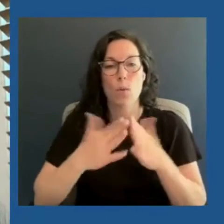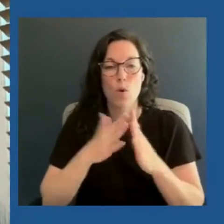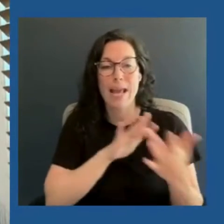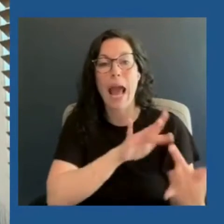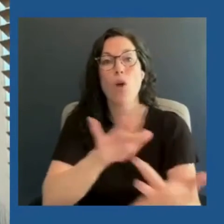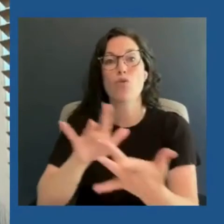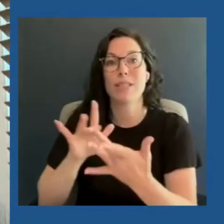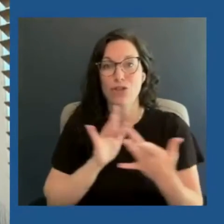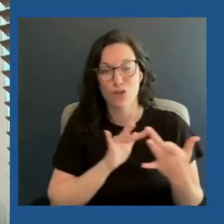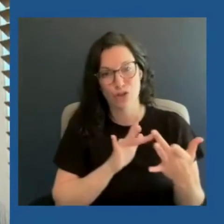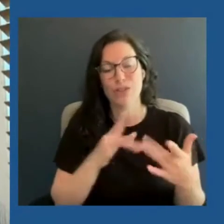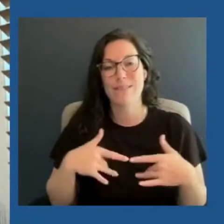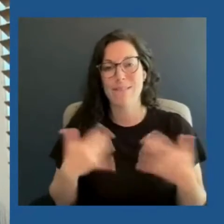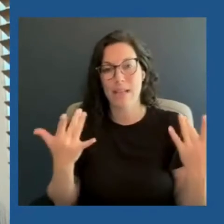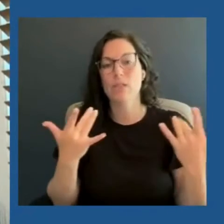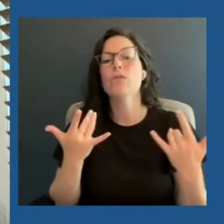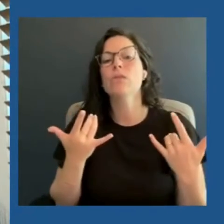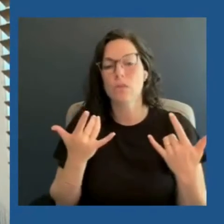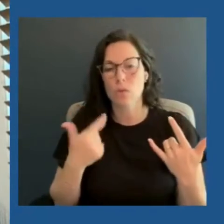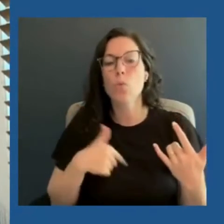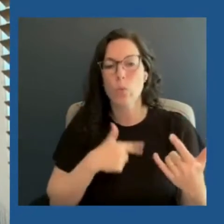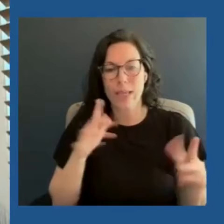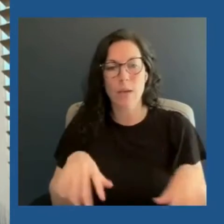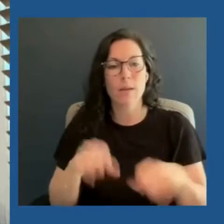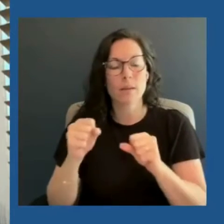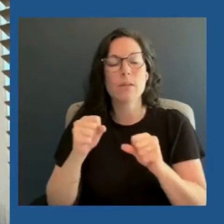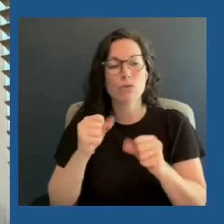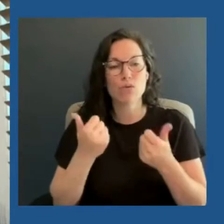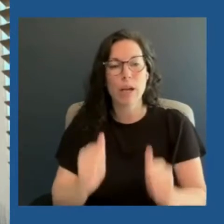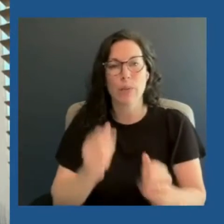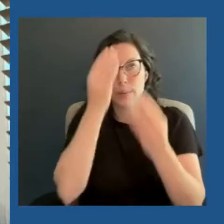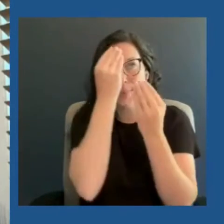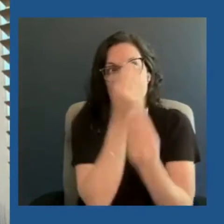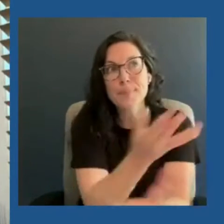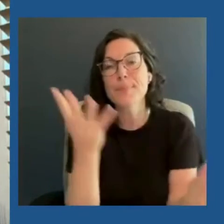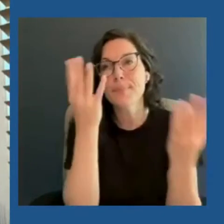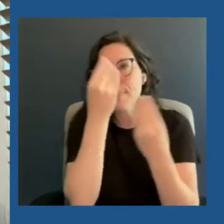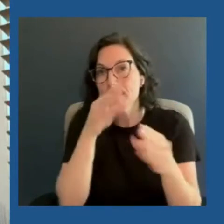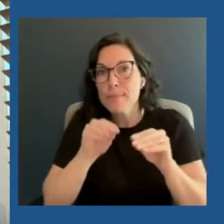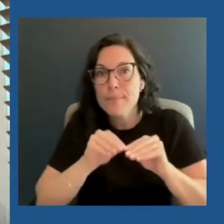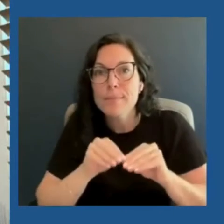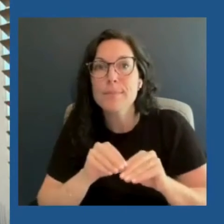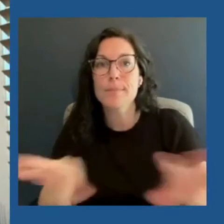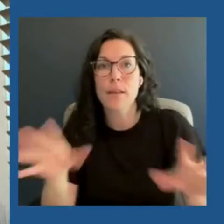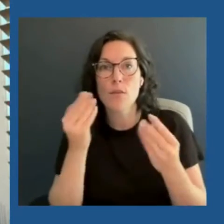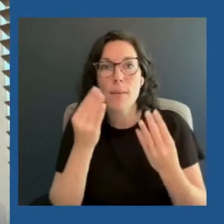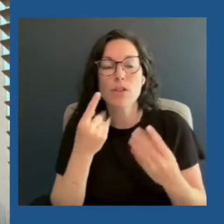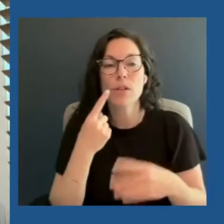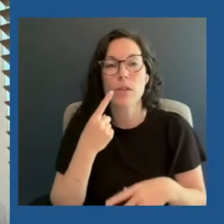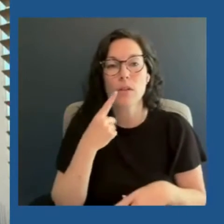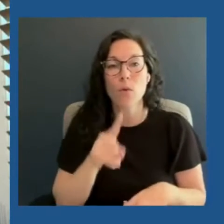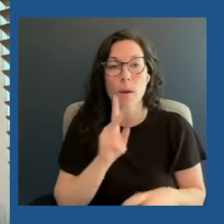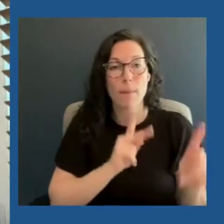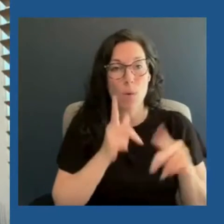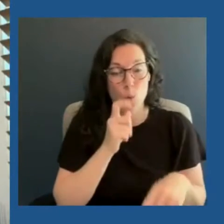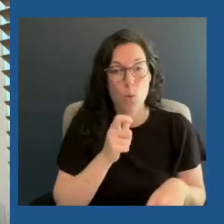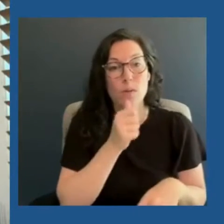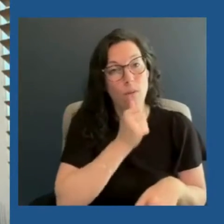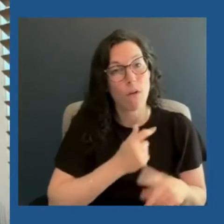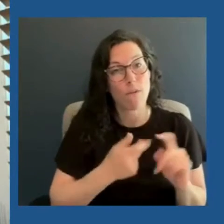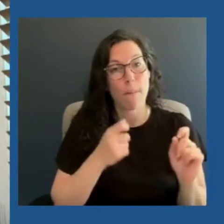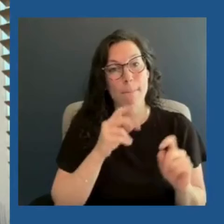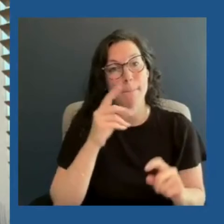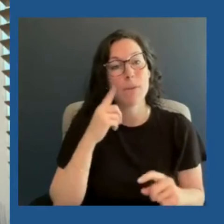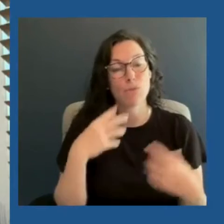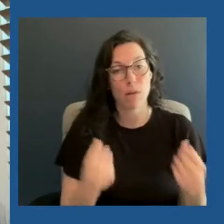help communicate and get the word out, both to consumers or individuals suffering from mental disorders that could benefit from it or their